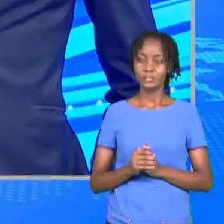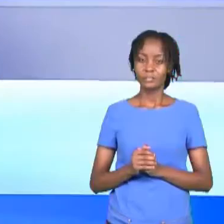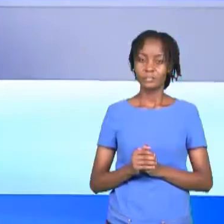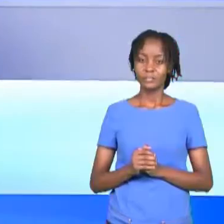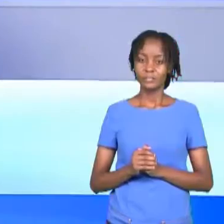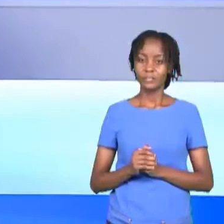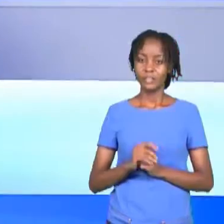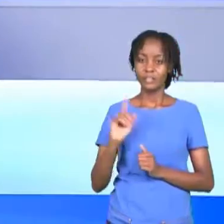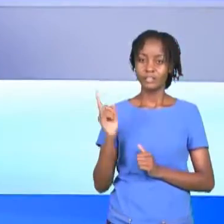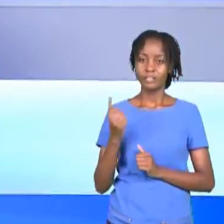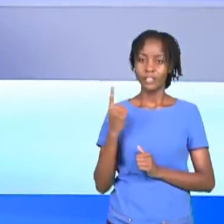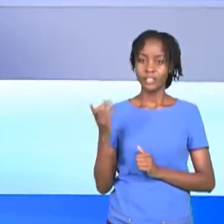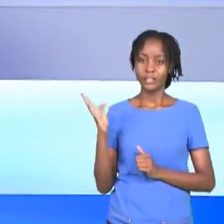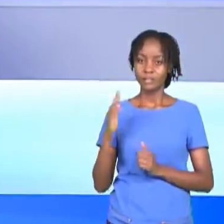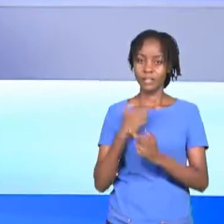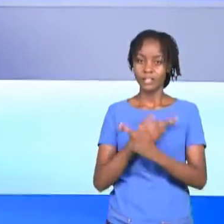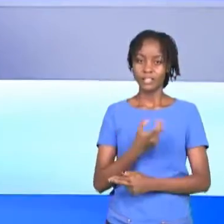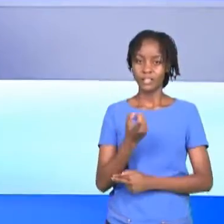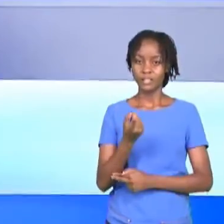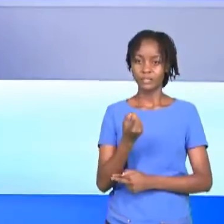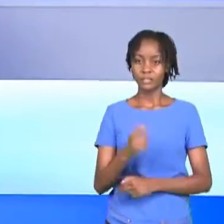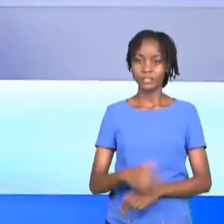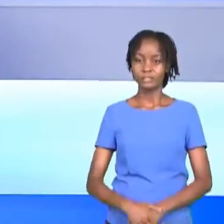But first, a short break.